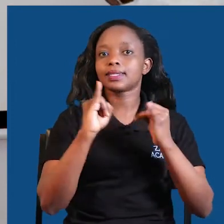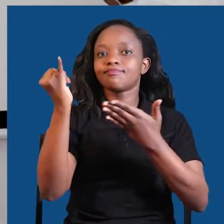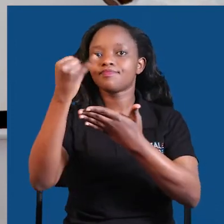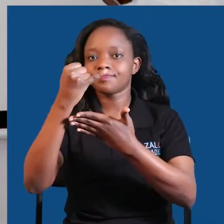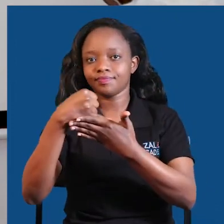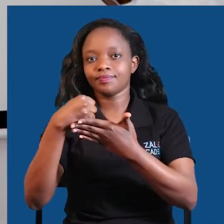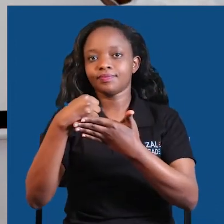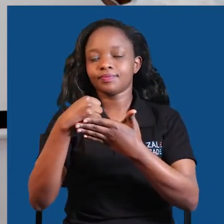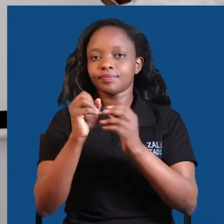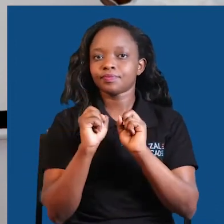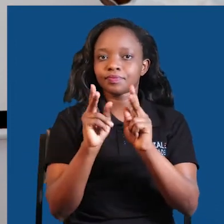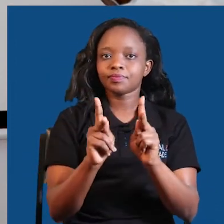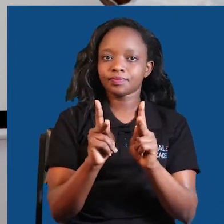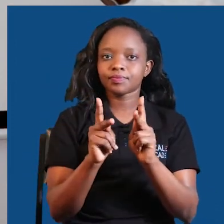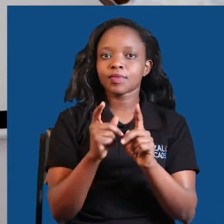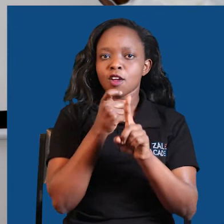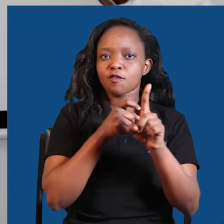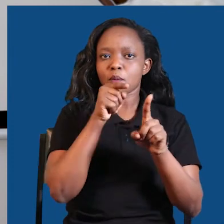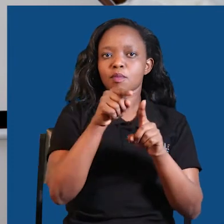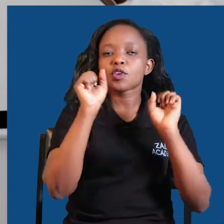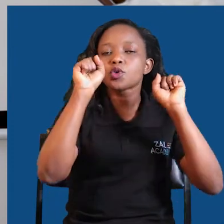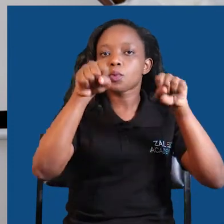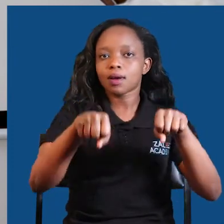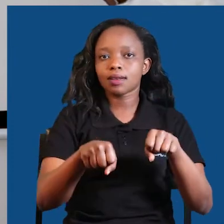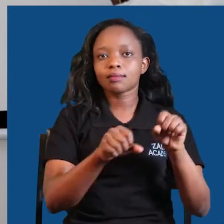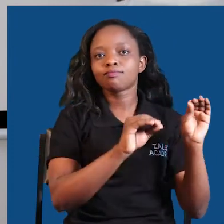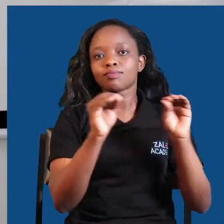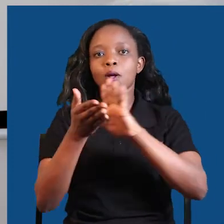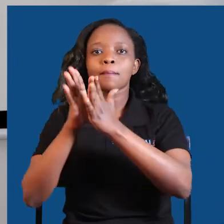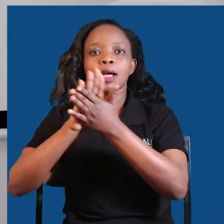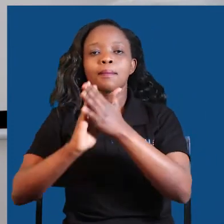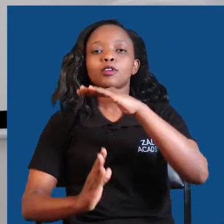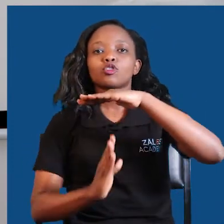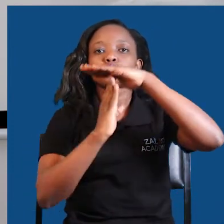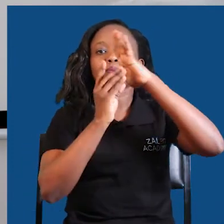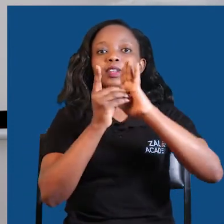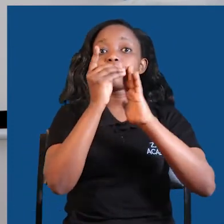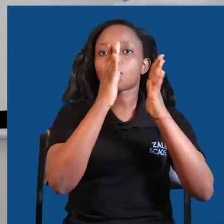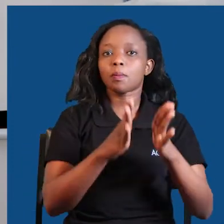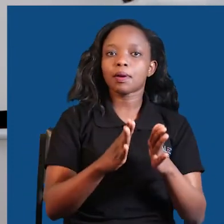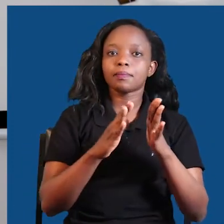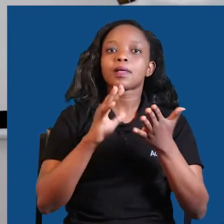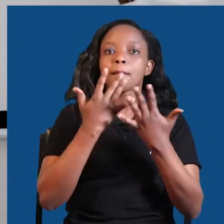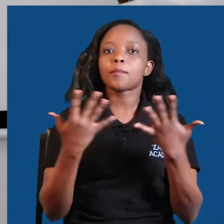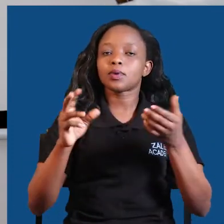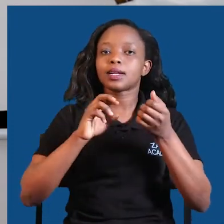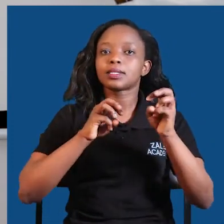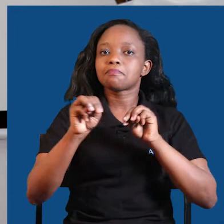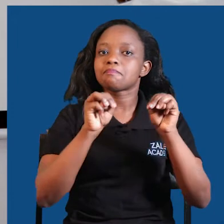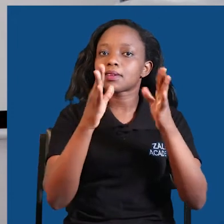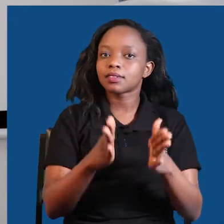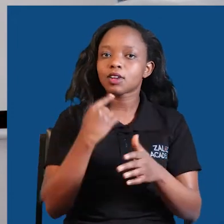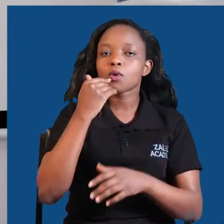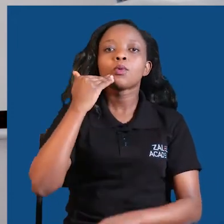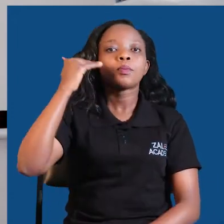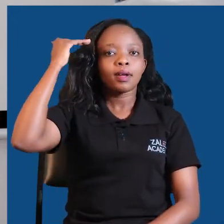implements these designs. So from there, you can also branch to become a senior developer, a product manager who is